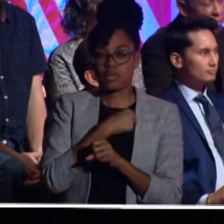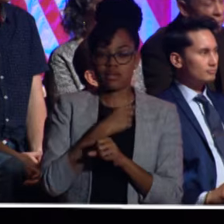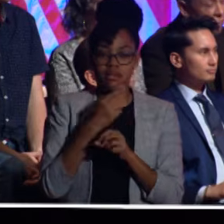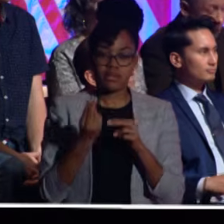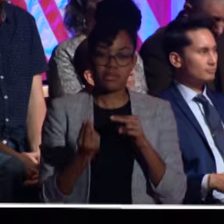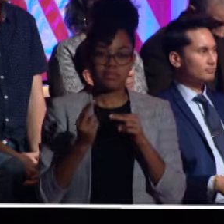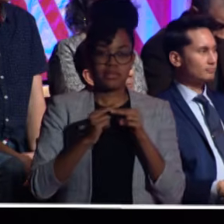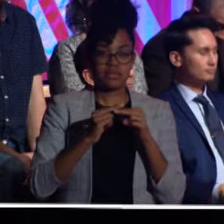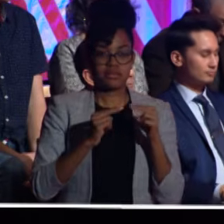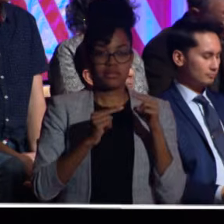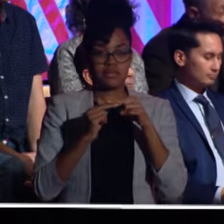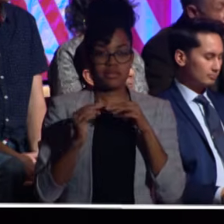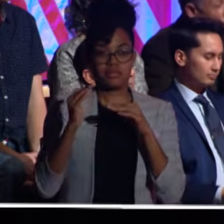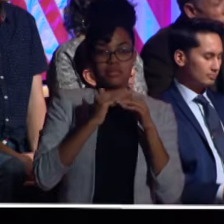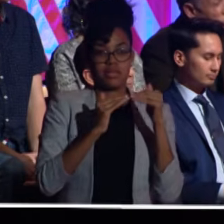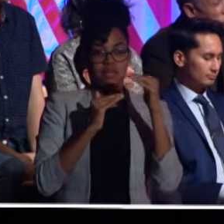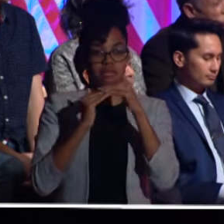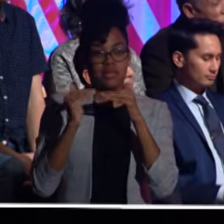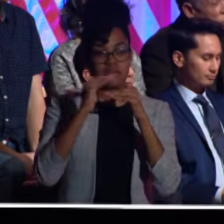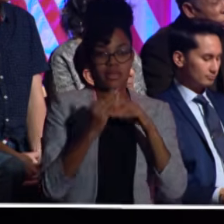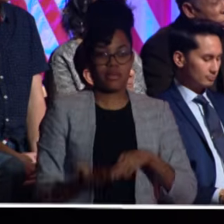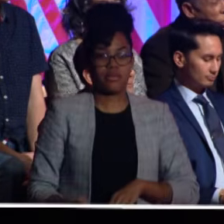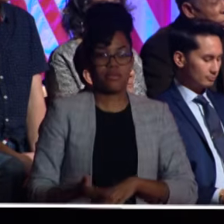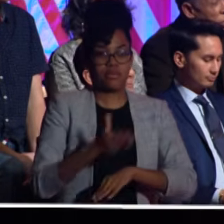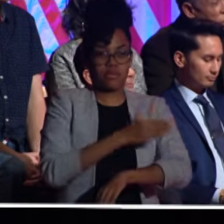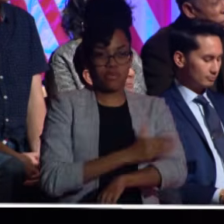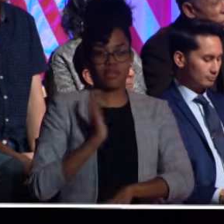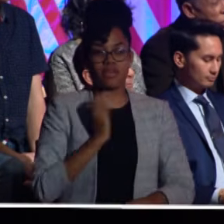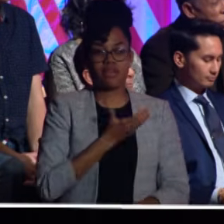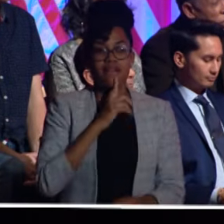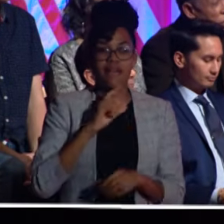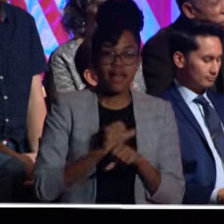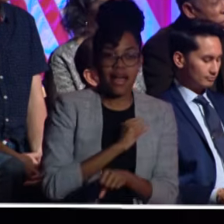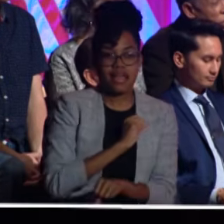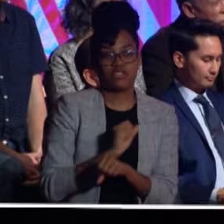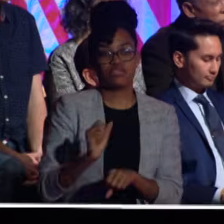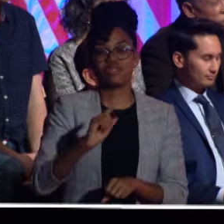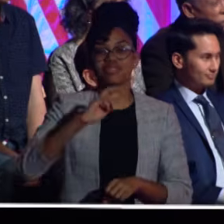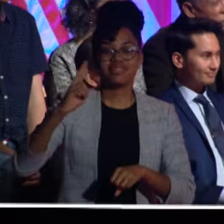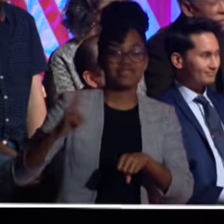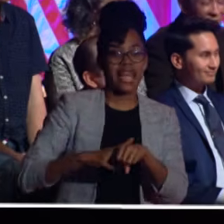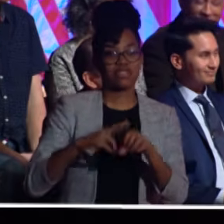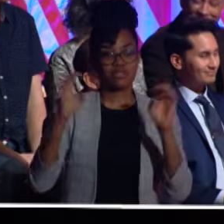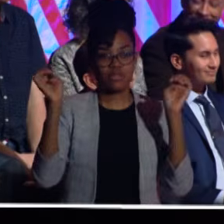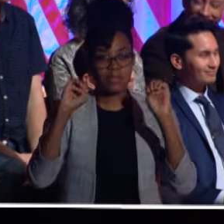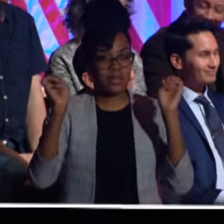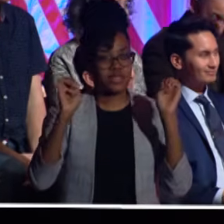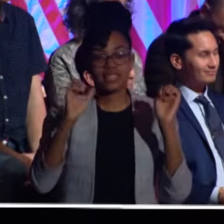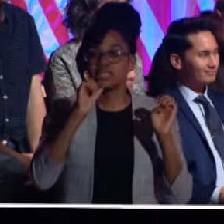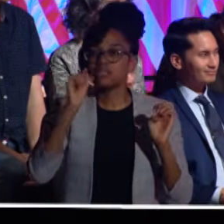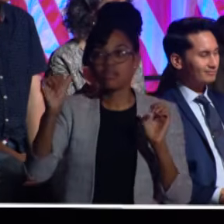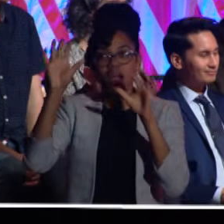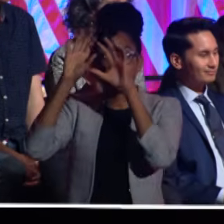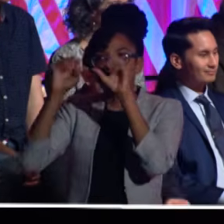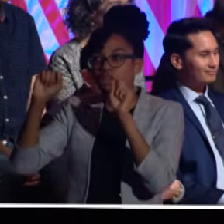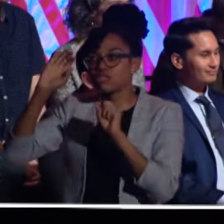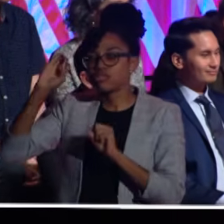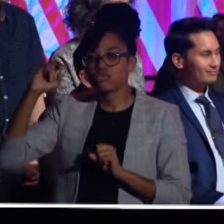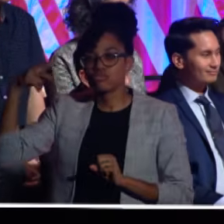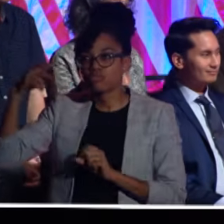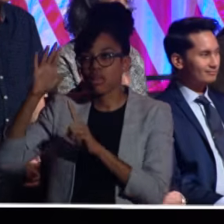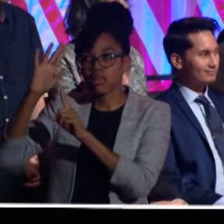to tackle real national emergencies, not trumped up ones. Real emergencies like